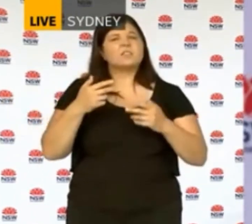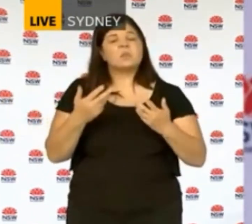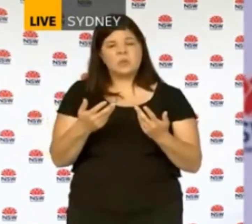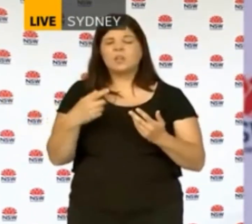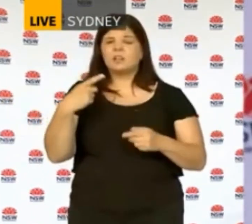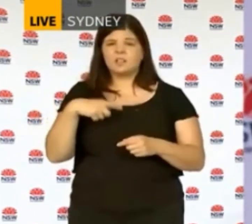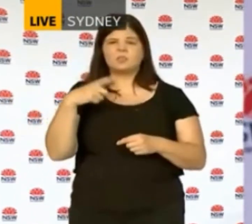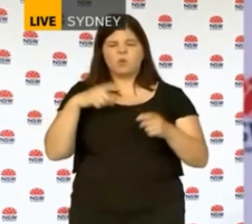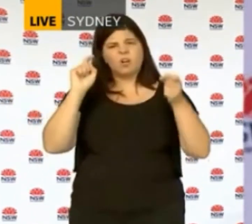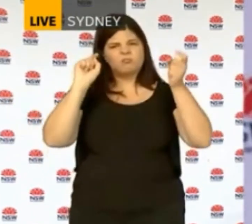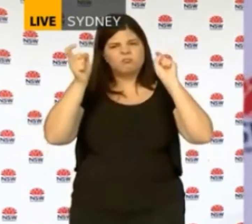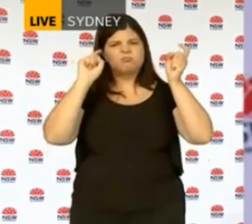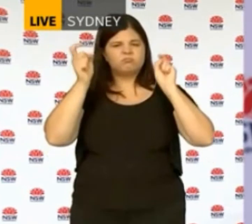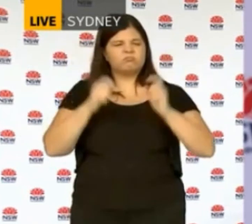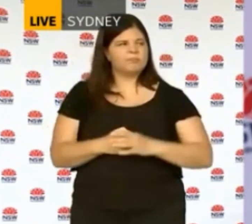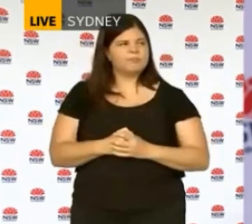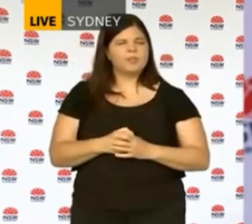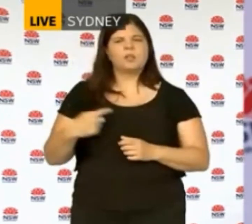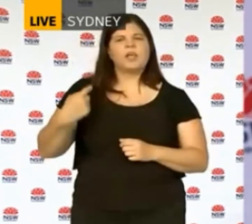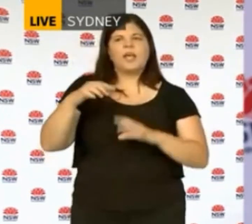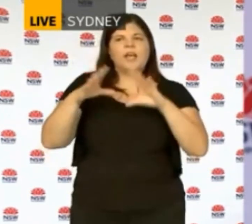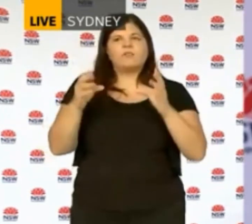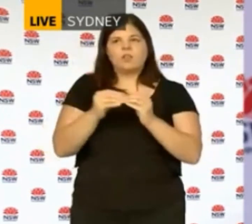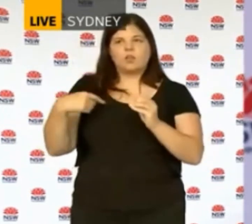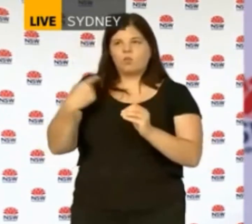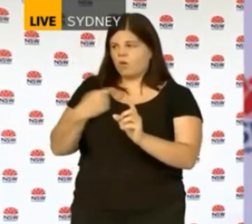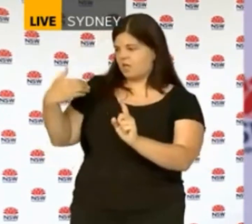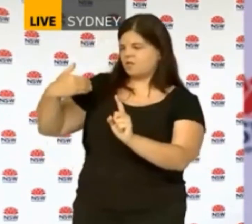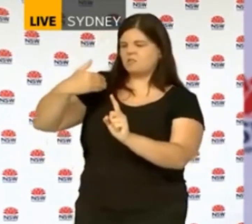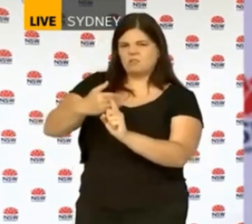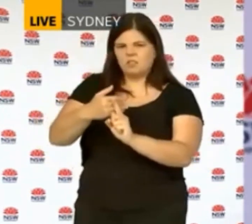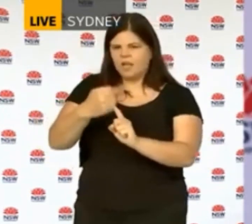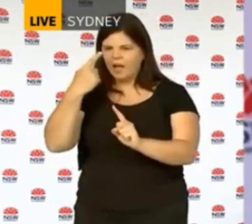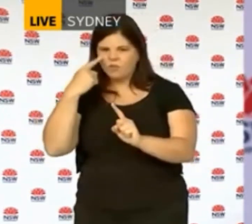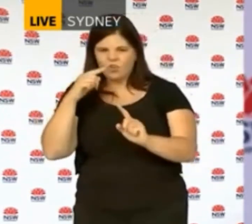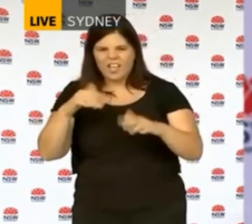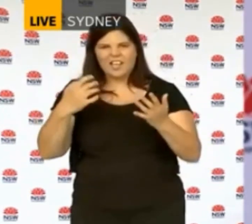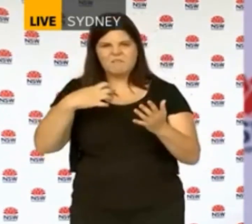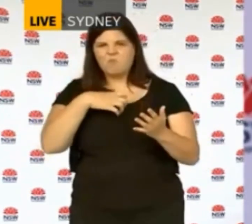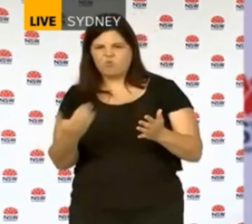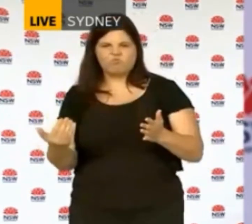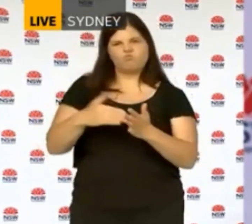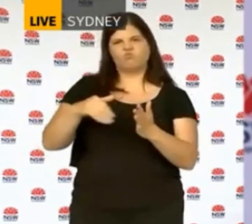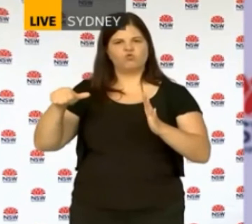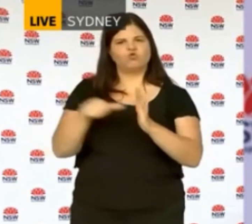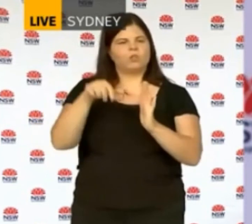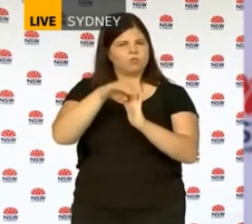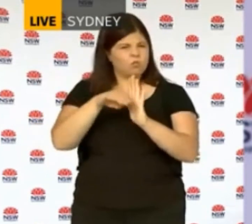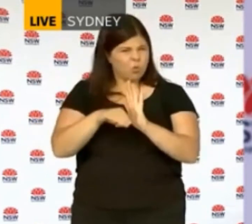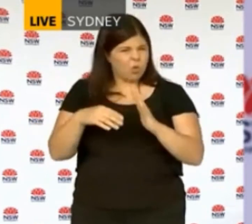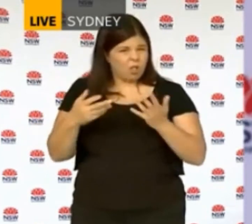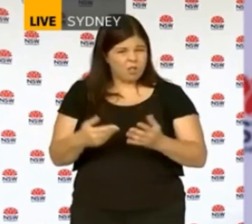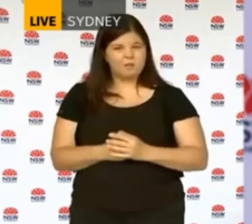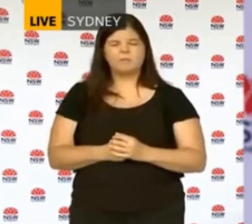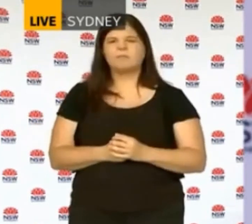give us cause for concern, and we have been re-looking at everything we've been doing to see what additional precautions we need to do, and I've discussed